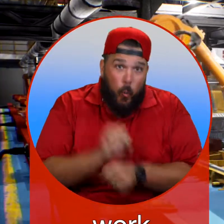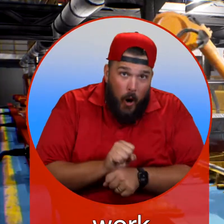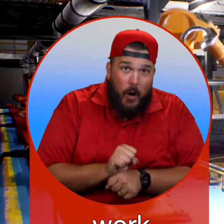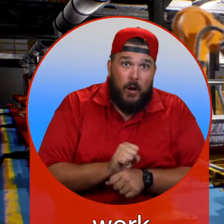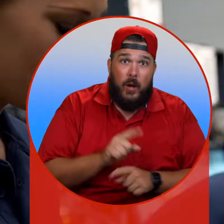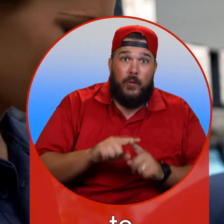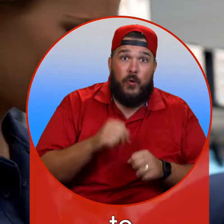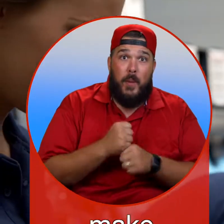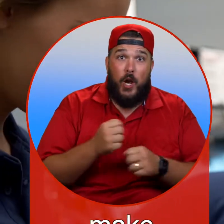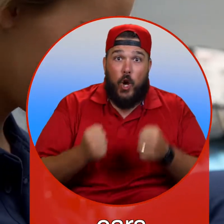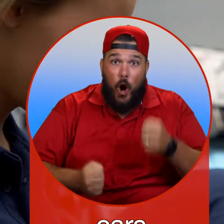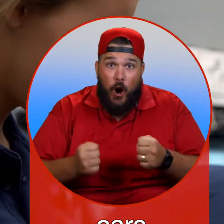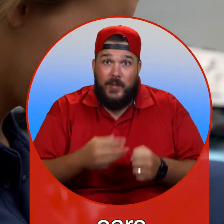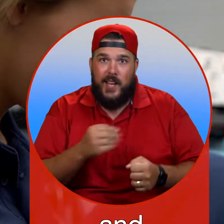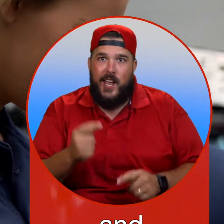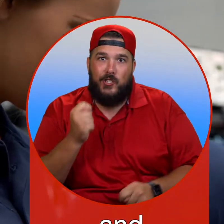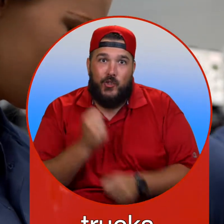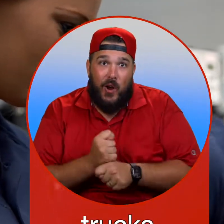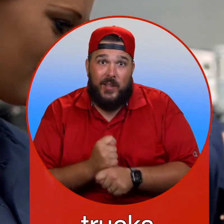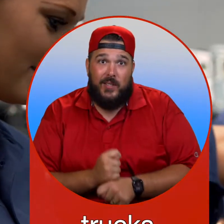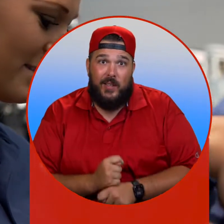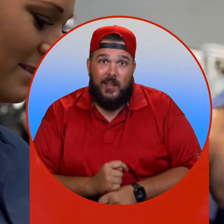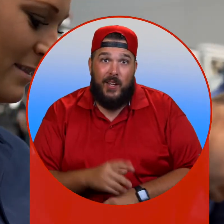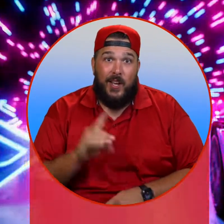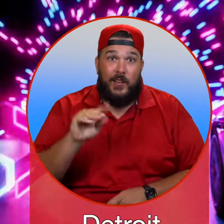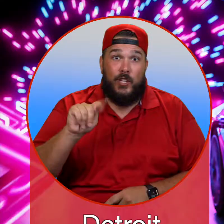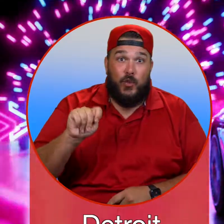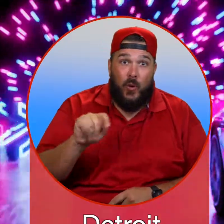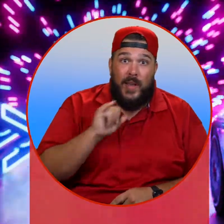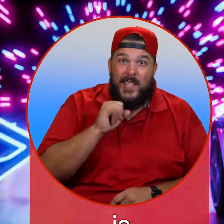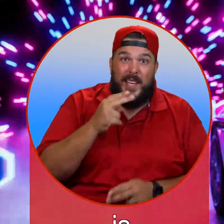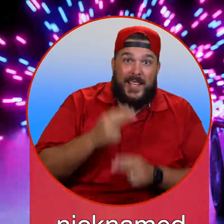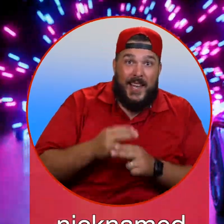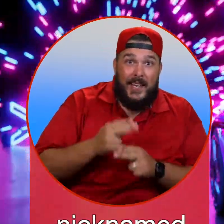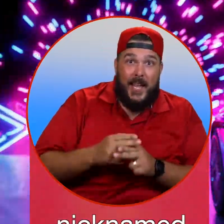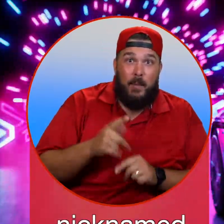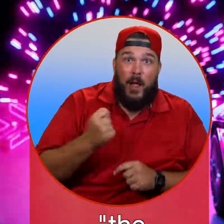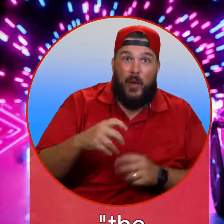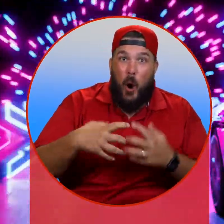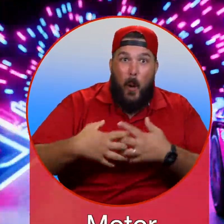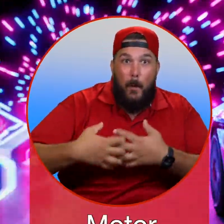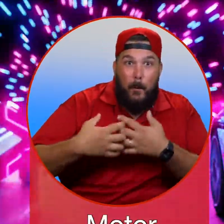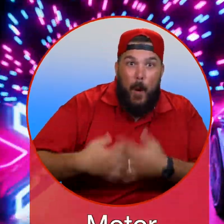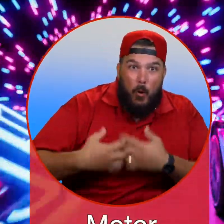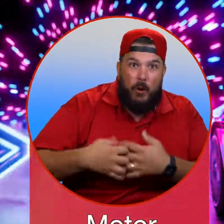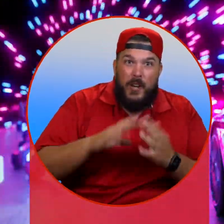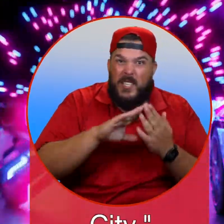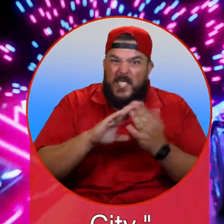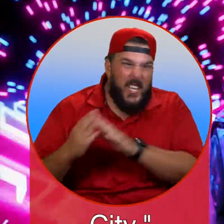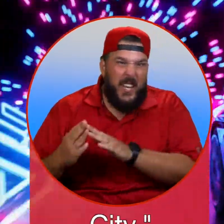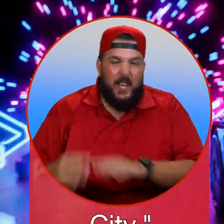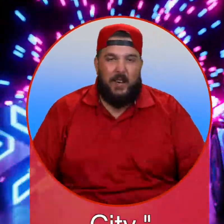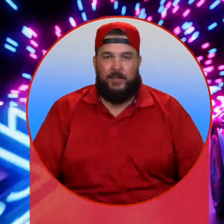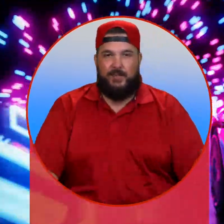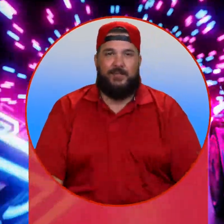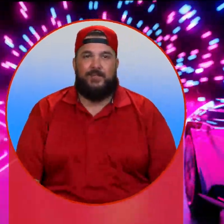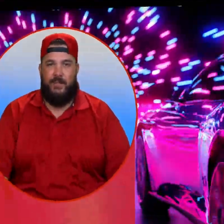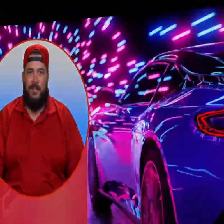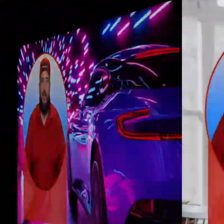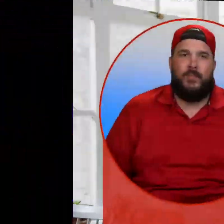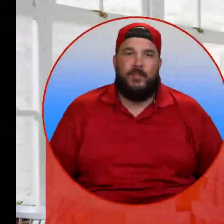people work to make cars and trucks. Detroit is nicknamed the Motor City.